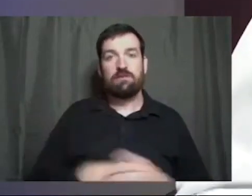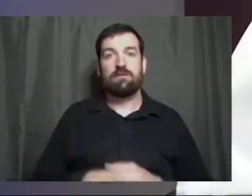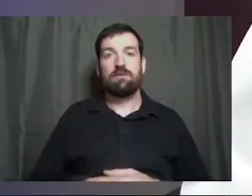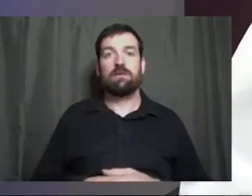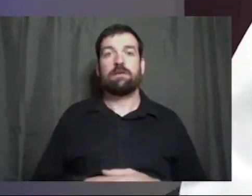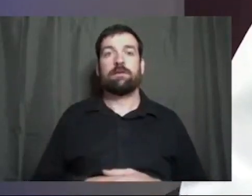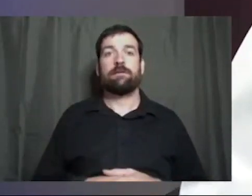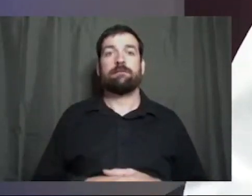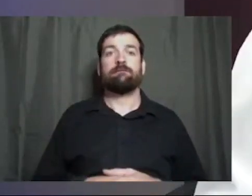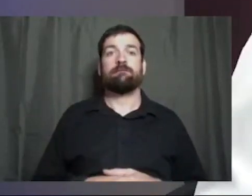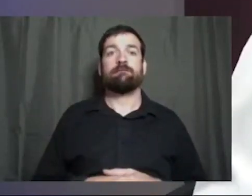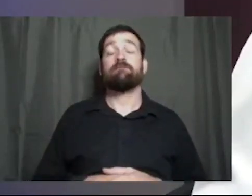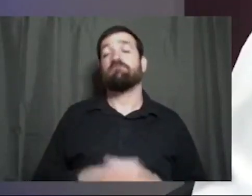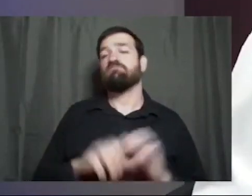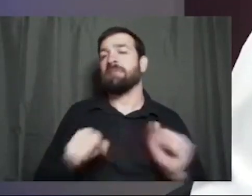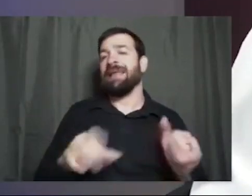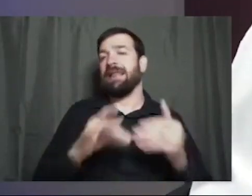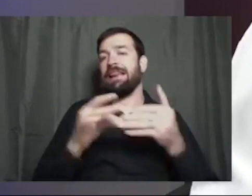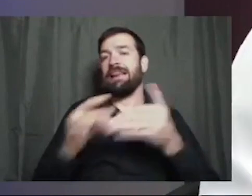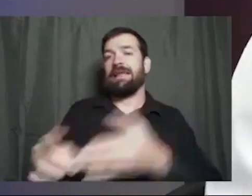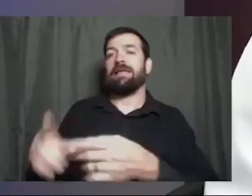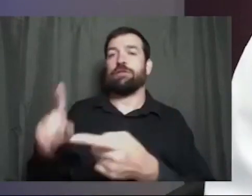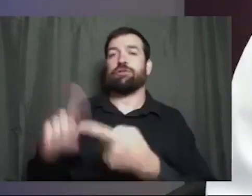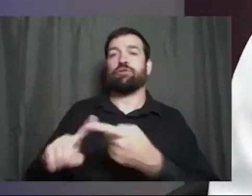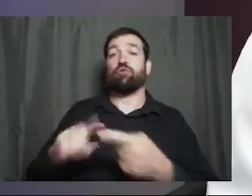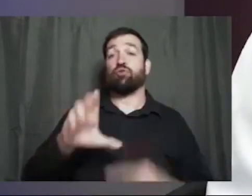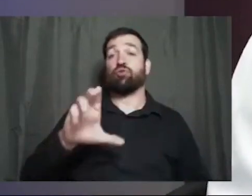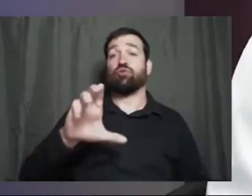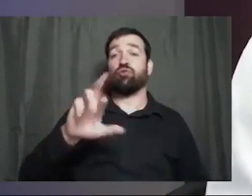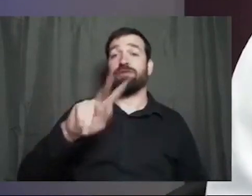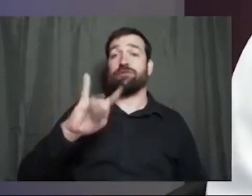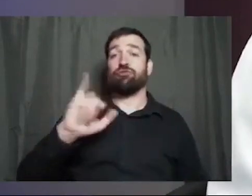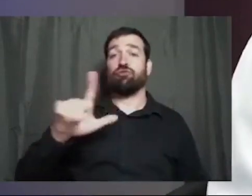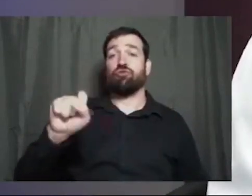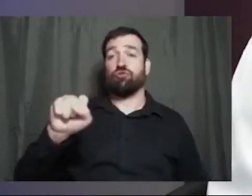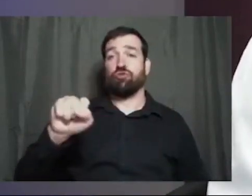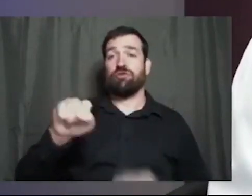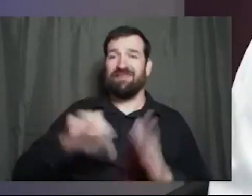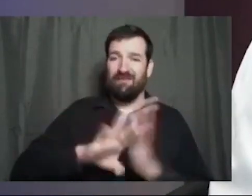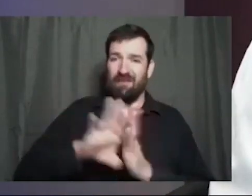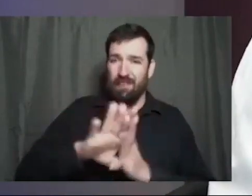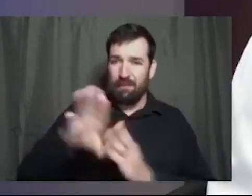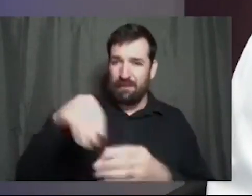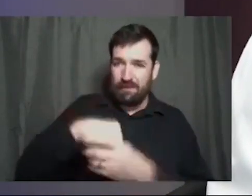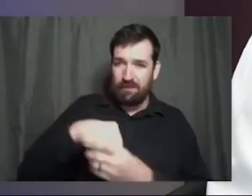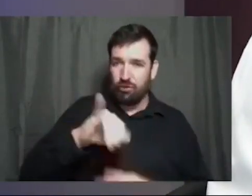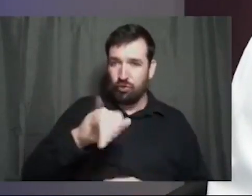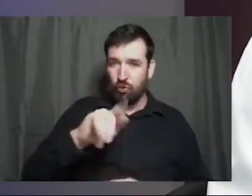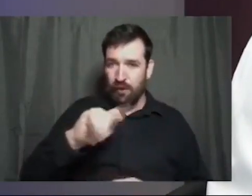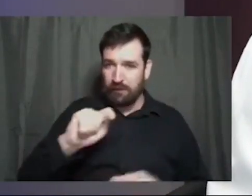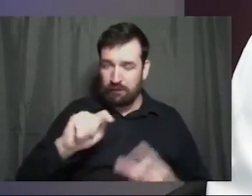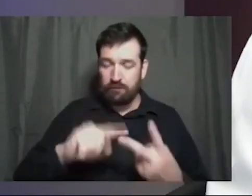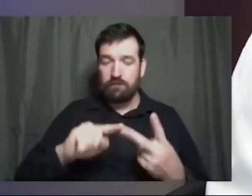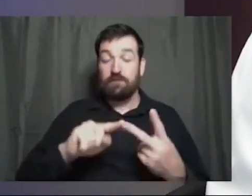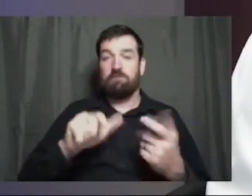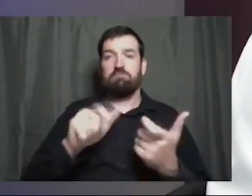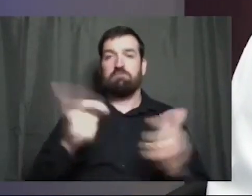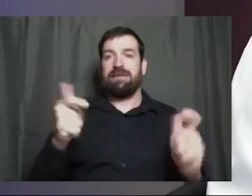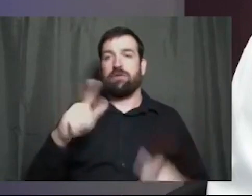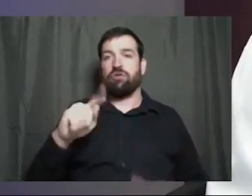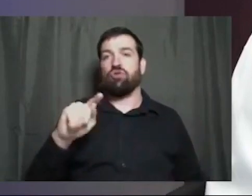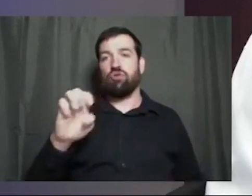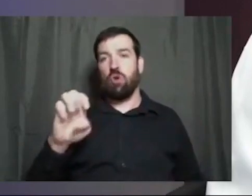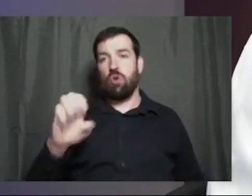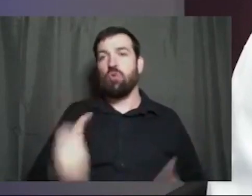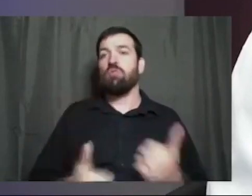lead to some accumulation of crystals in the joints. Usually the big toe is probably the most often affected, but it can affect any